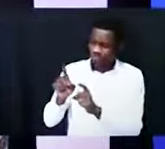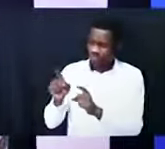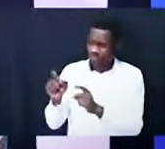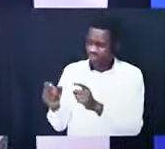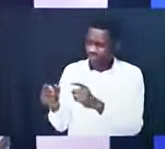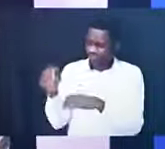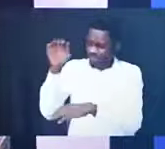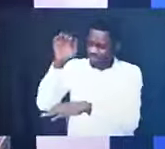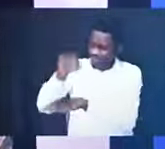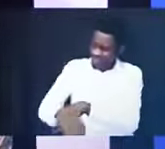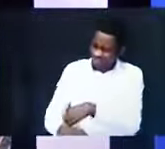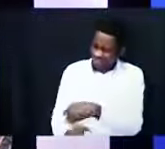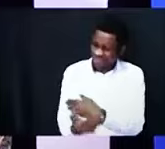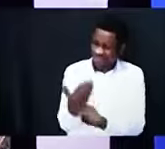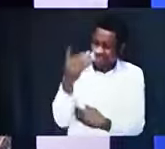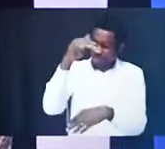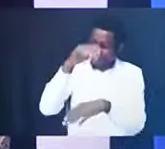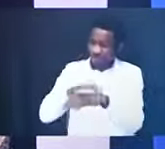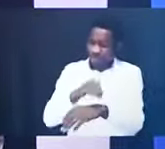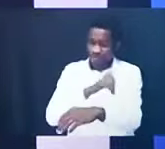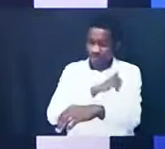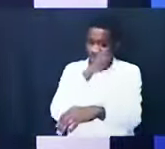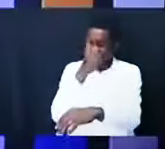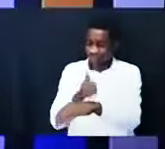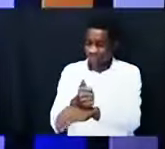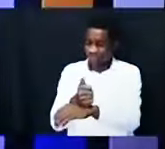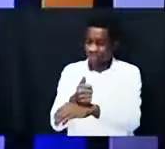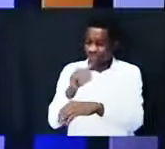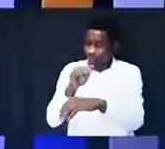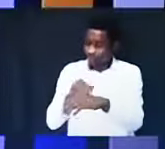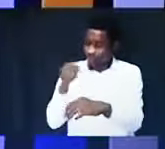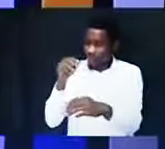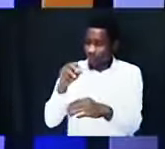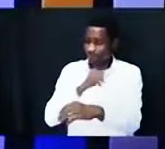the night on the hill called the Mount of Olives.